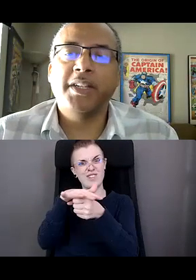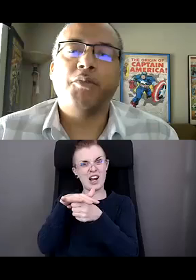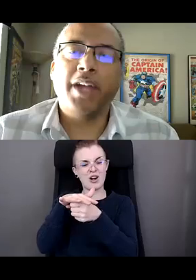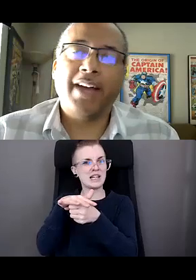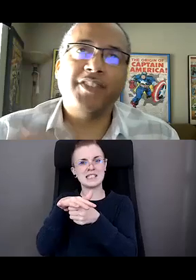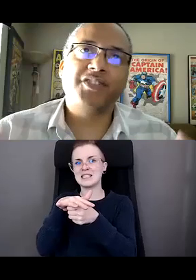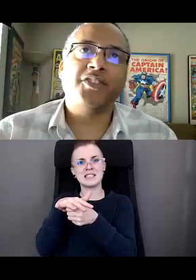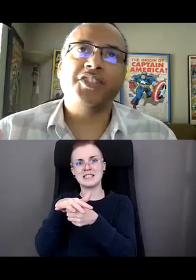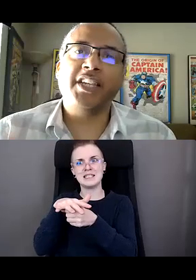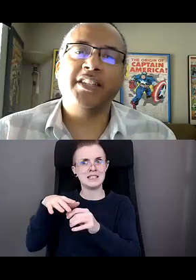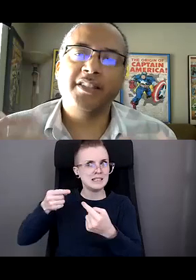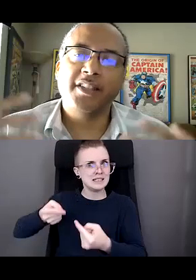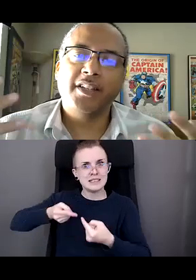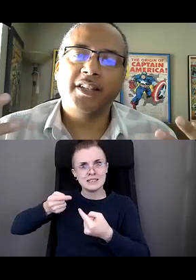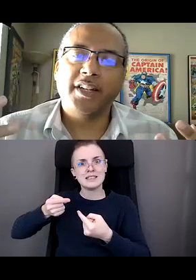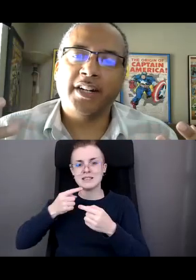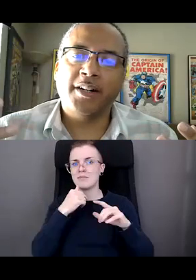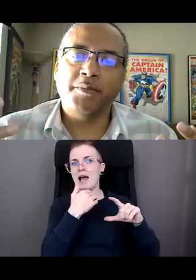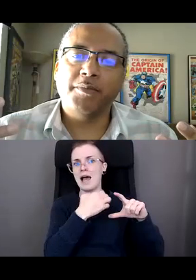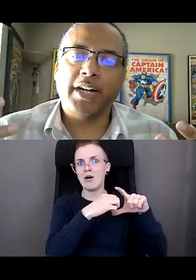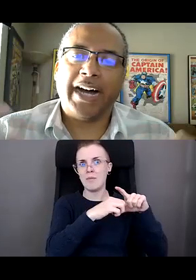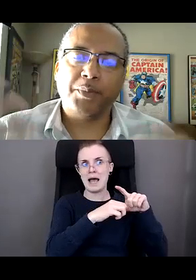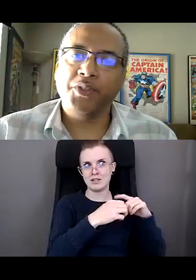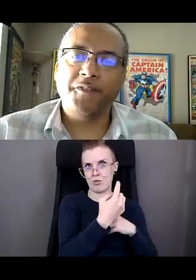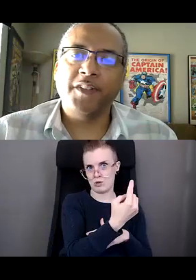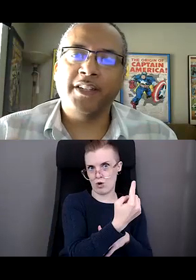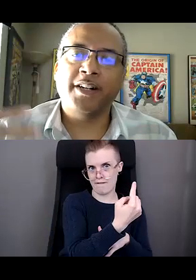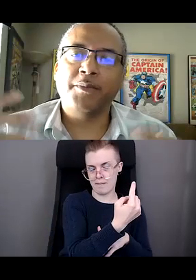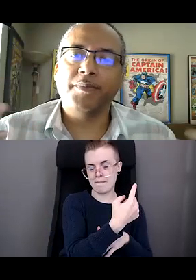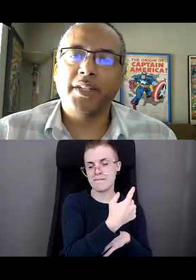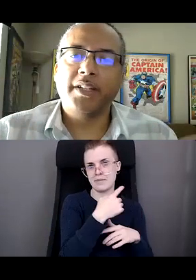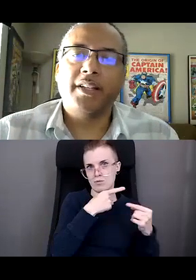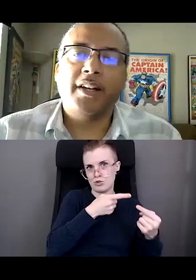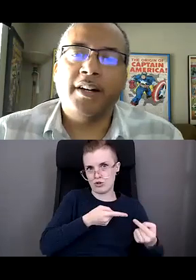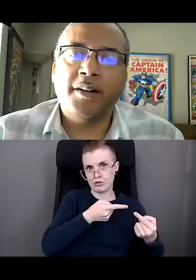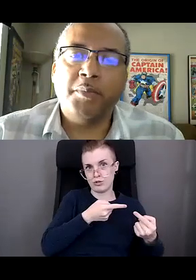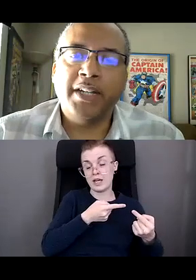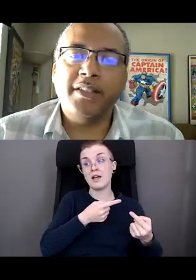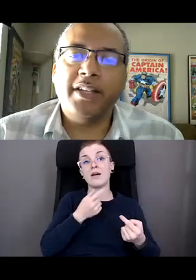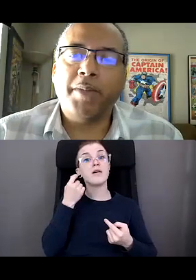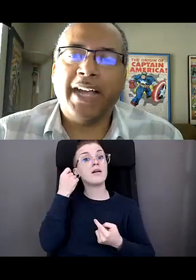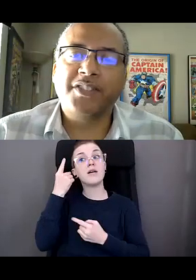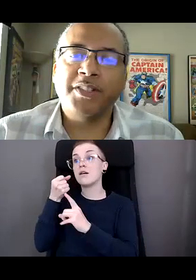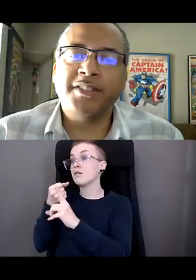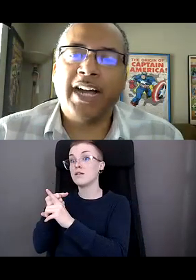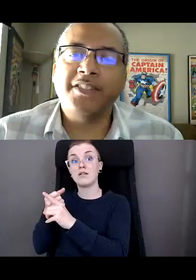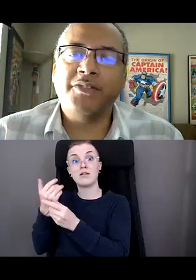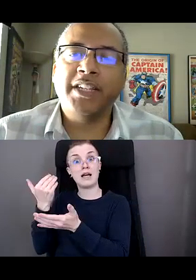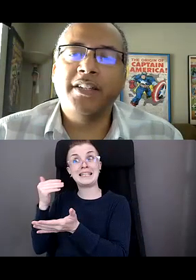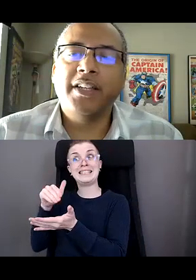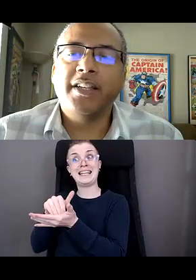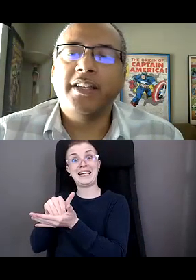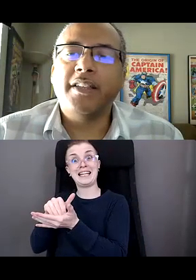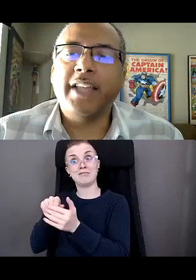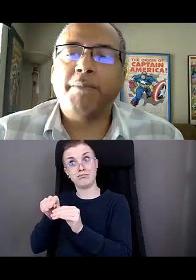them. We're having this surge again. Hospitals are filling up, but El Paso is not